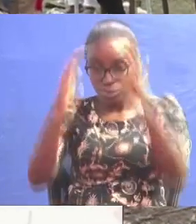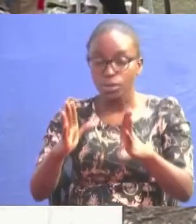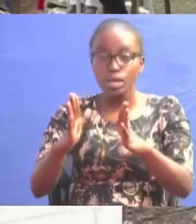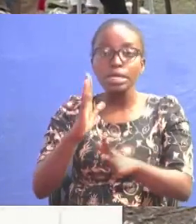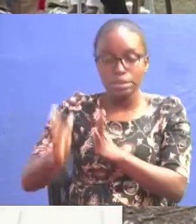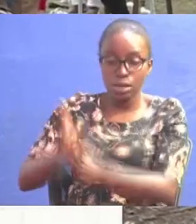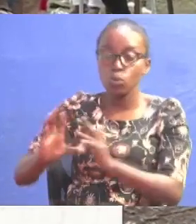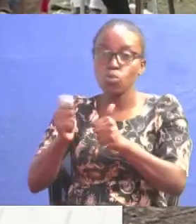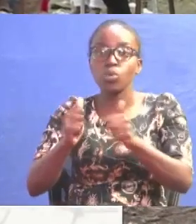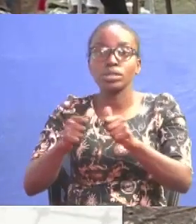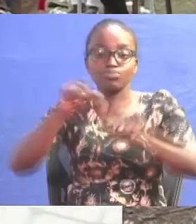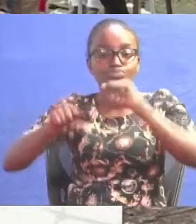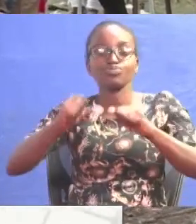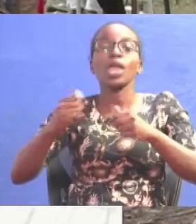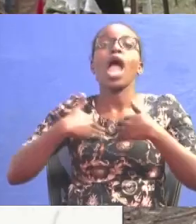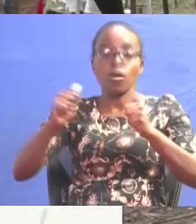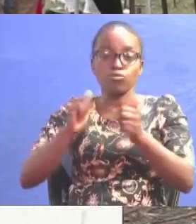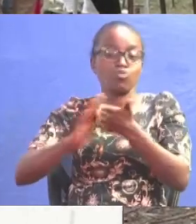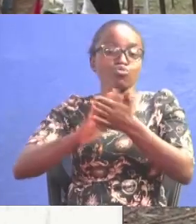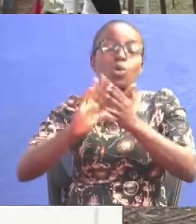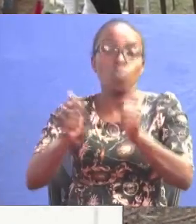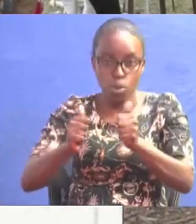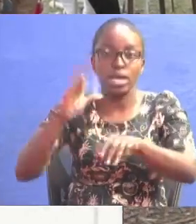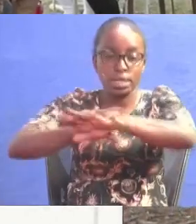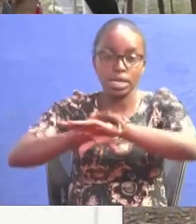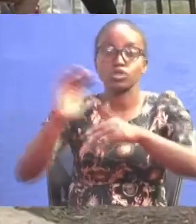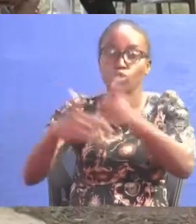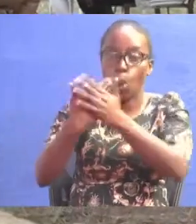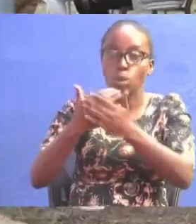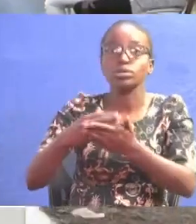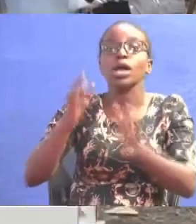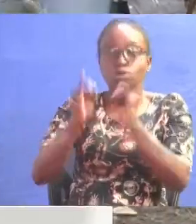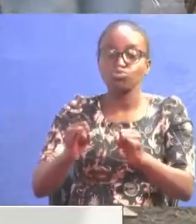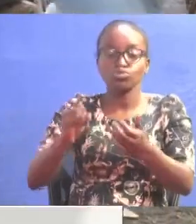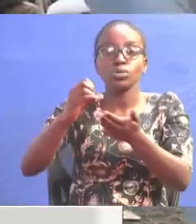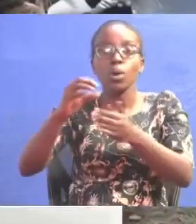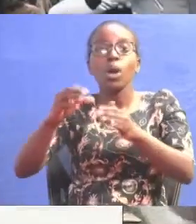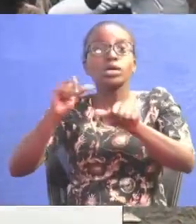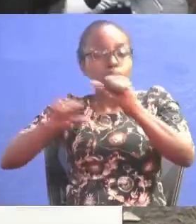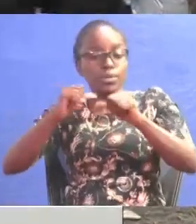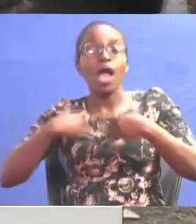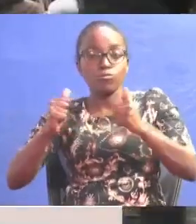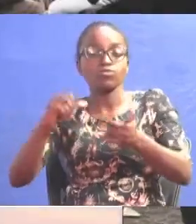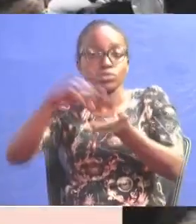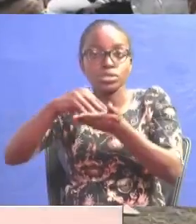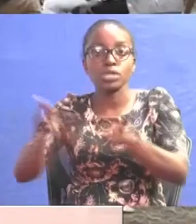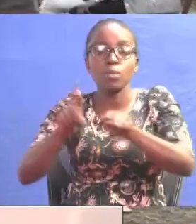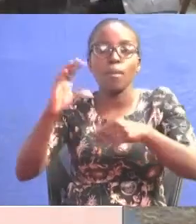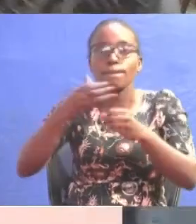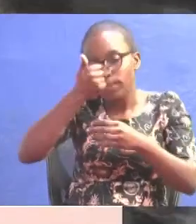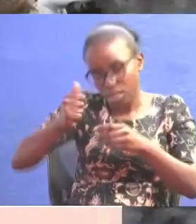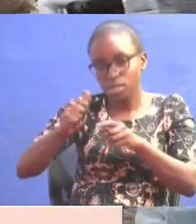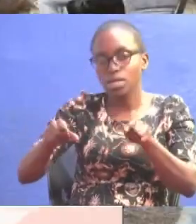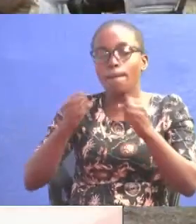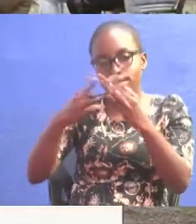expressed concerns about the speed of implementing the new system, with some feeling that the old system was better and more equitable,